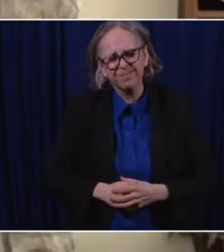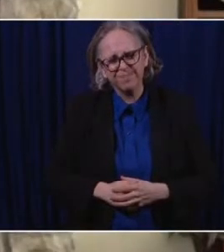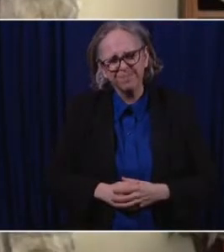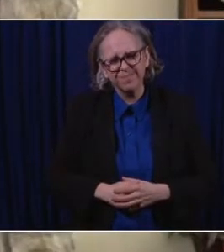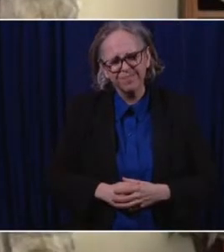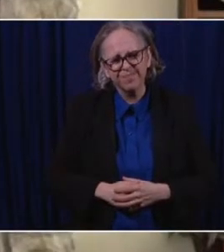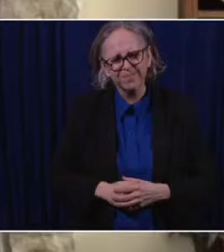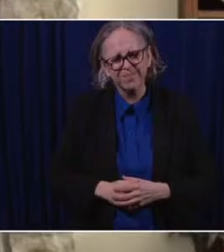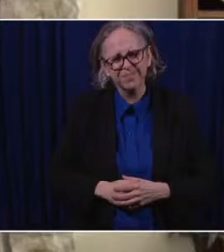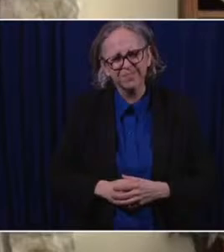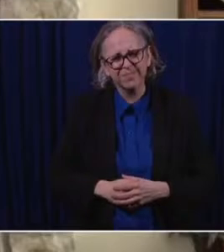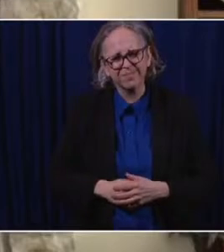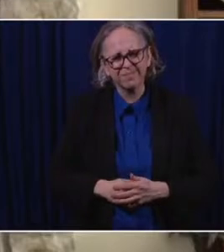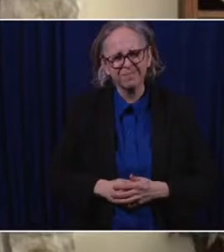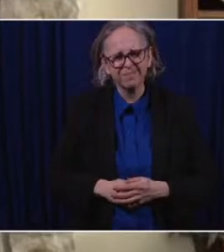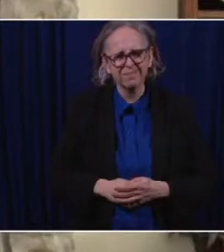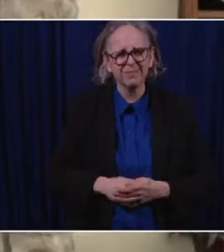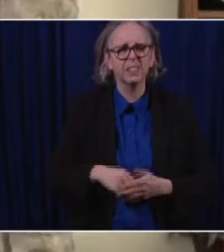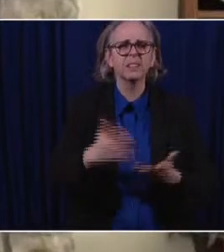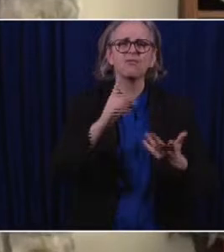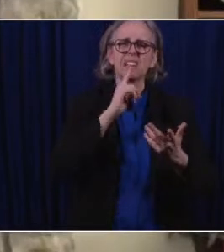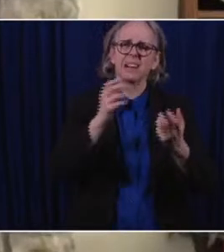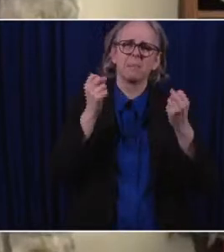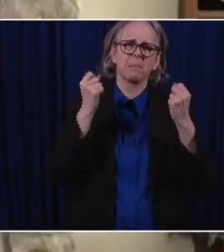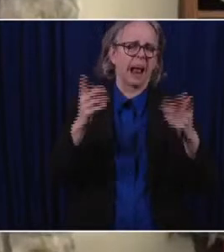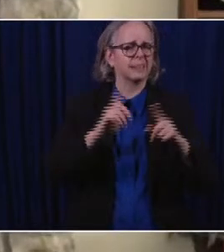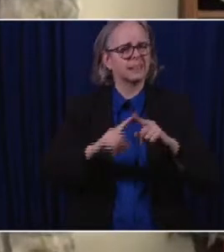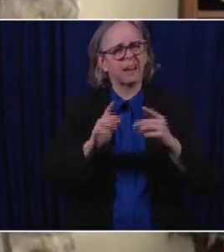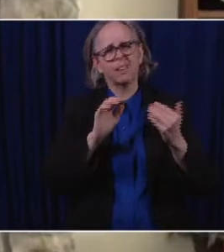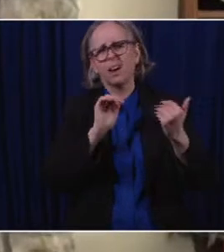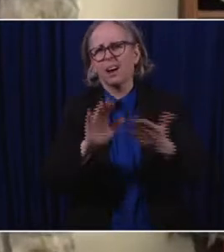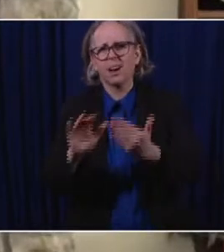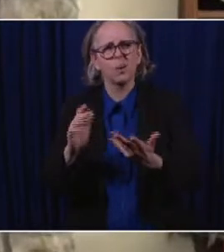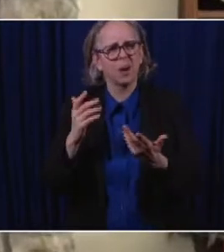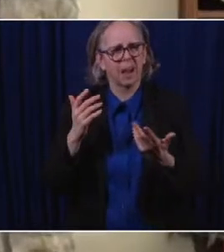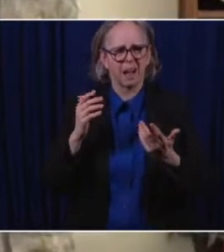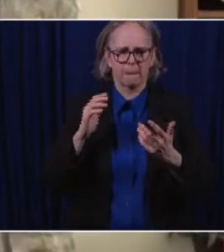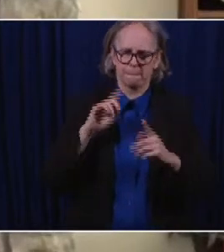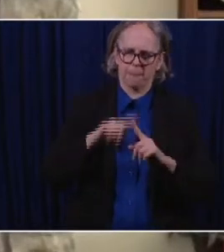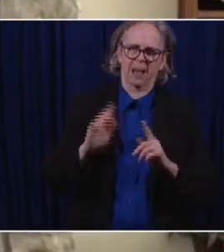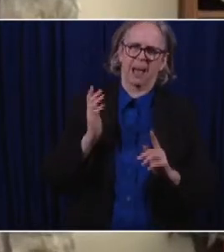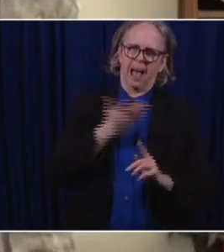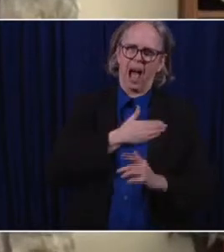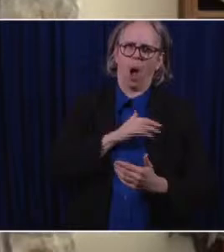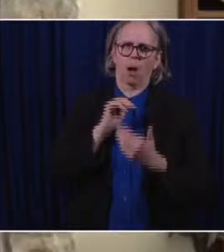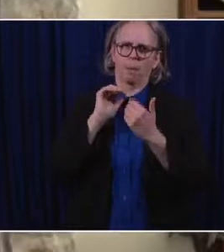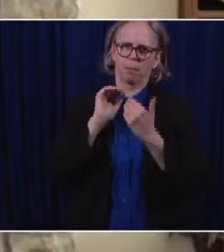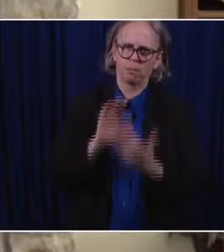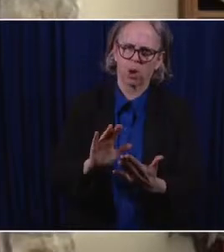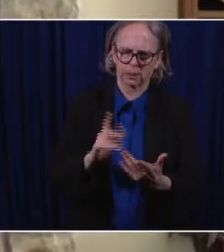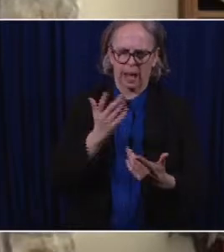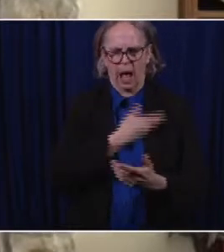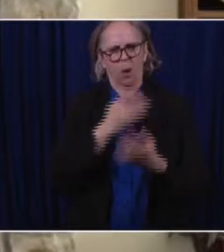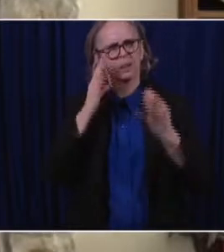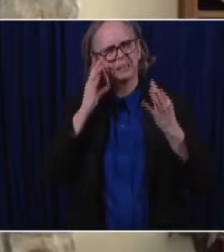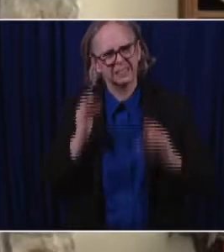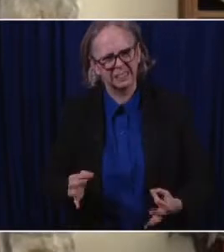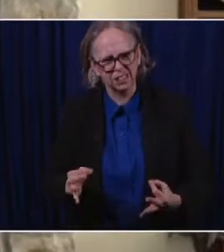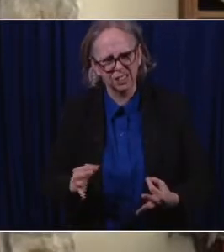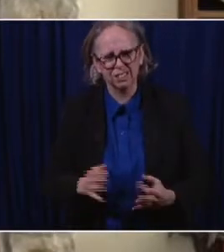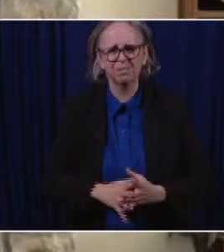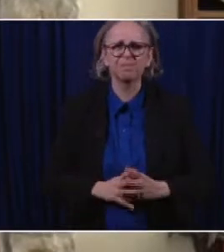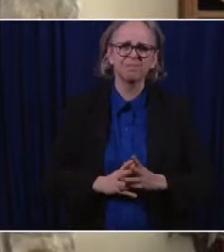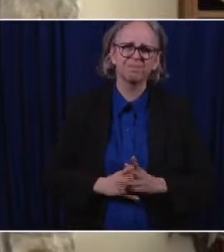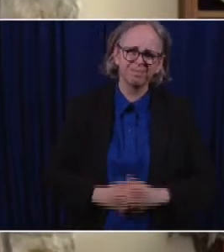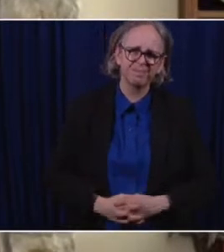we could have done it a lot of different ways, but this is the way we came down. This is what we decided, because we wanted to make sure that we were